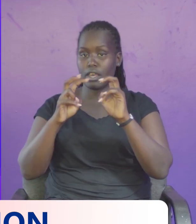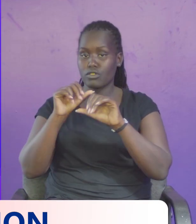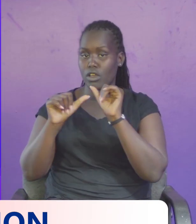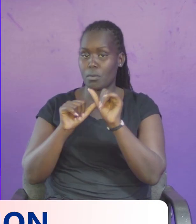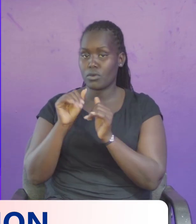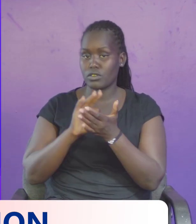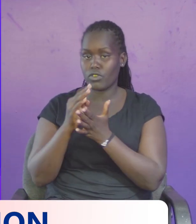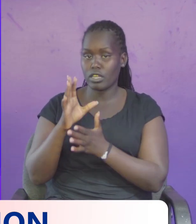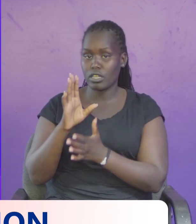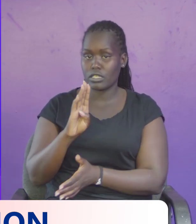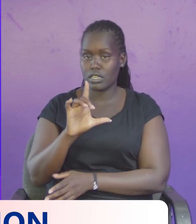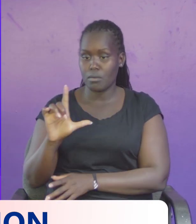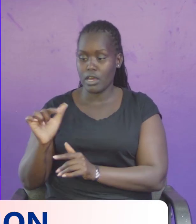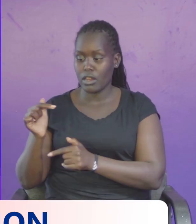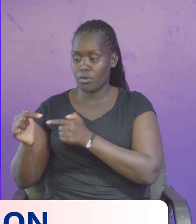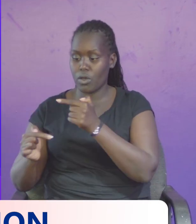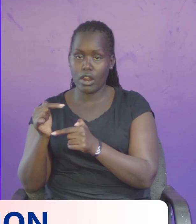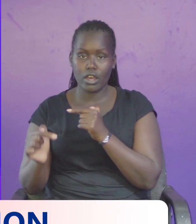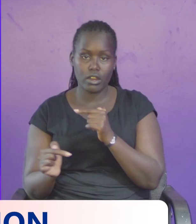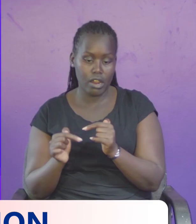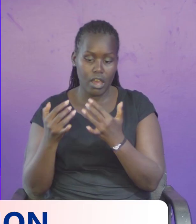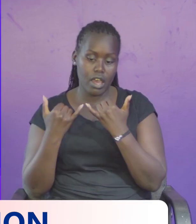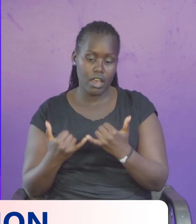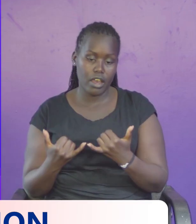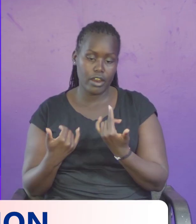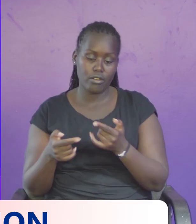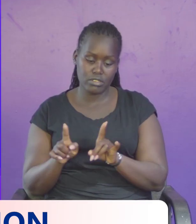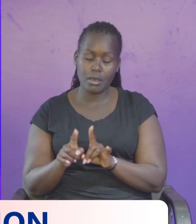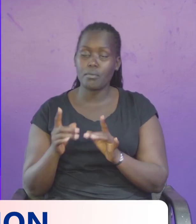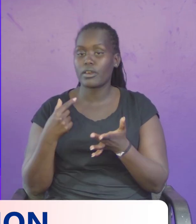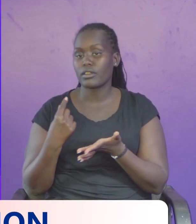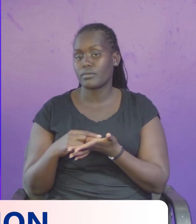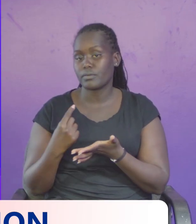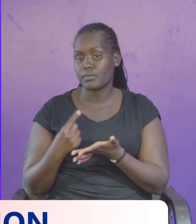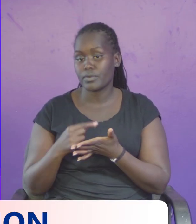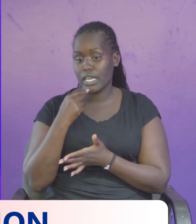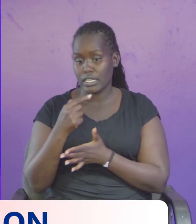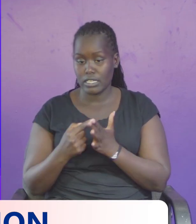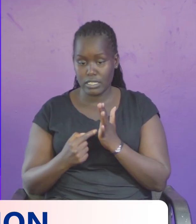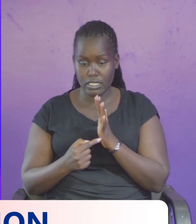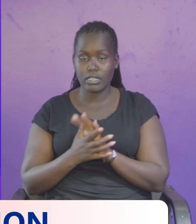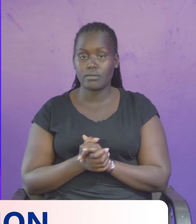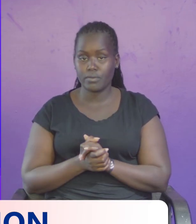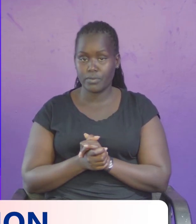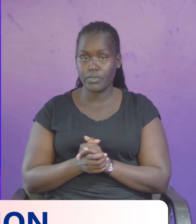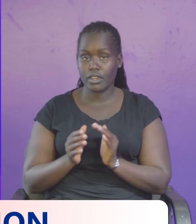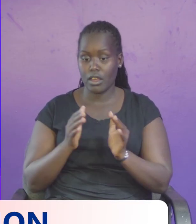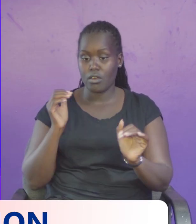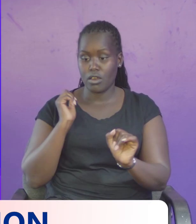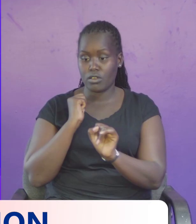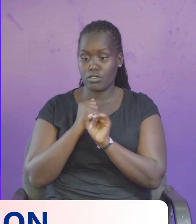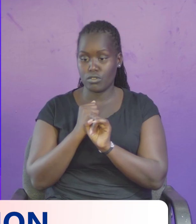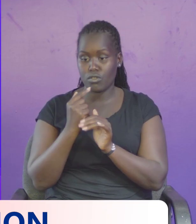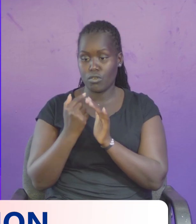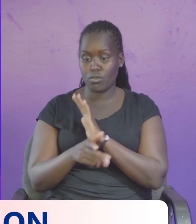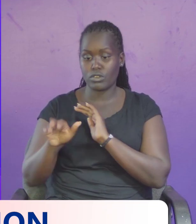was on. And now, even in Uganda, he says it was more to do with